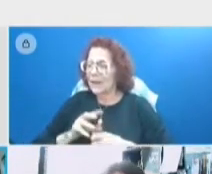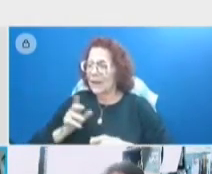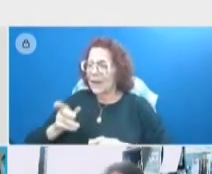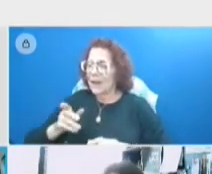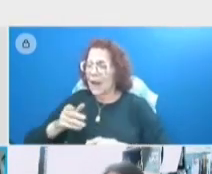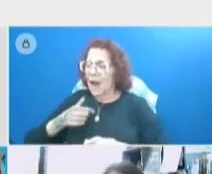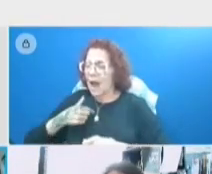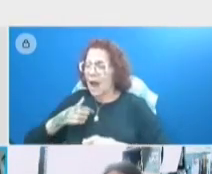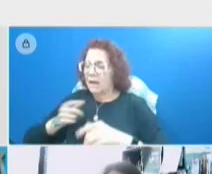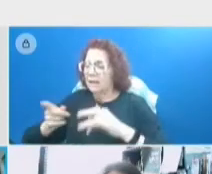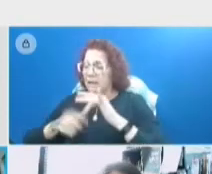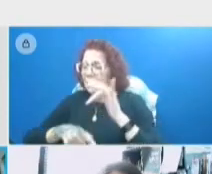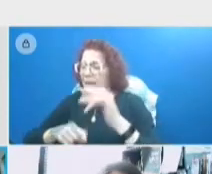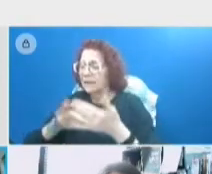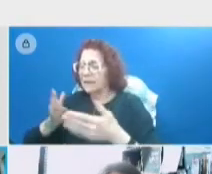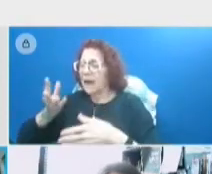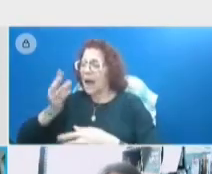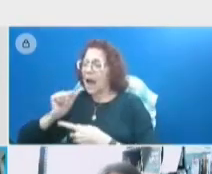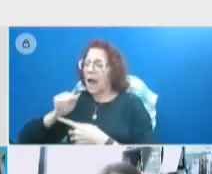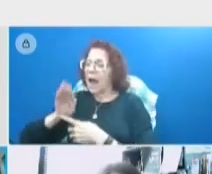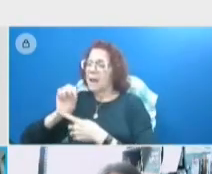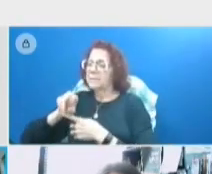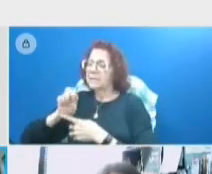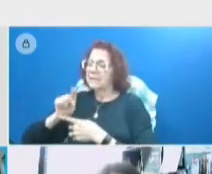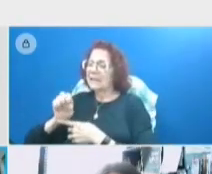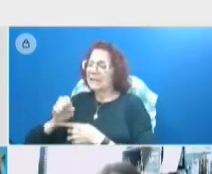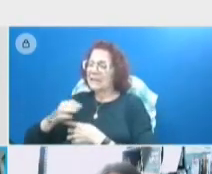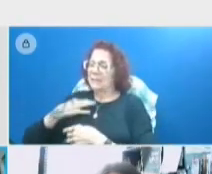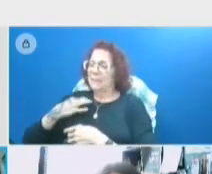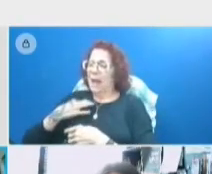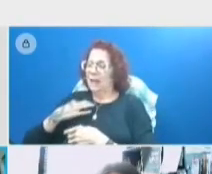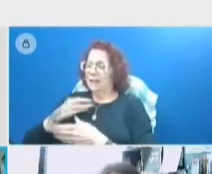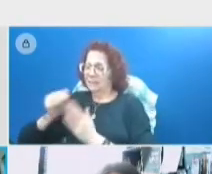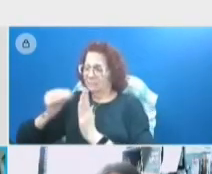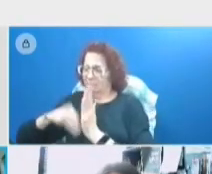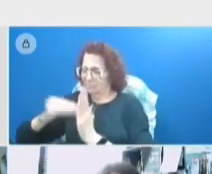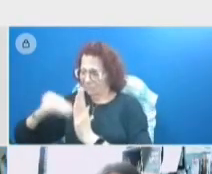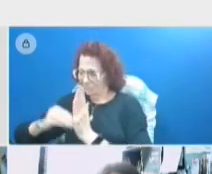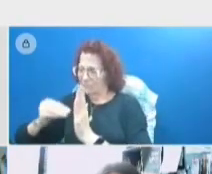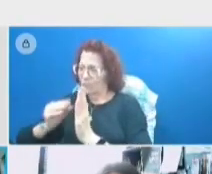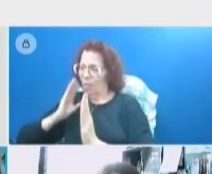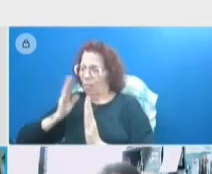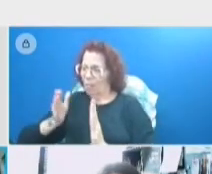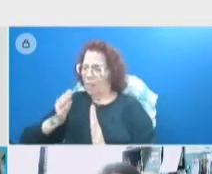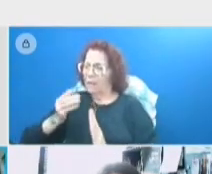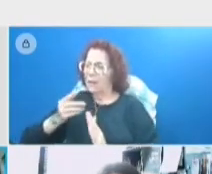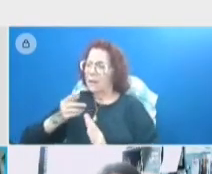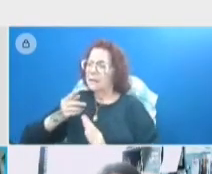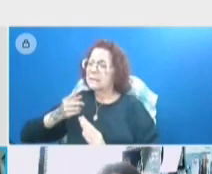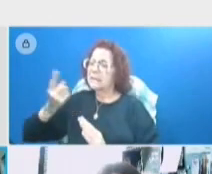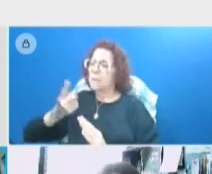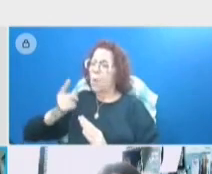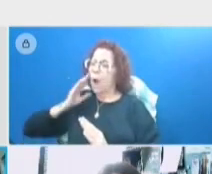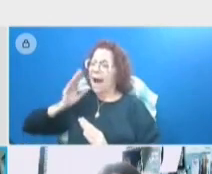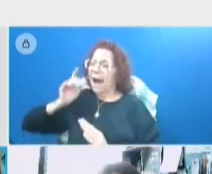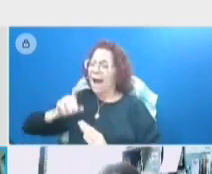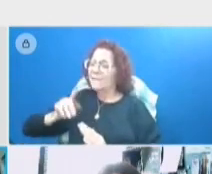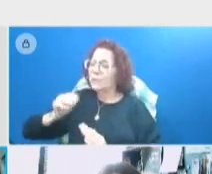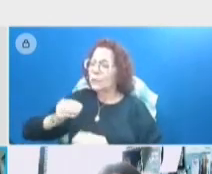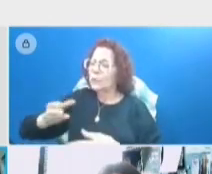an application. And so someone would have to obtain that